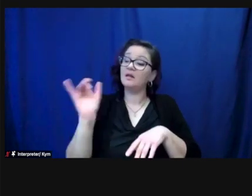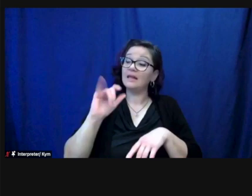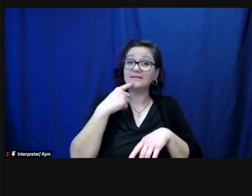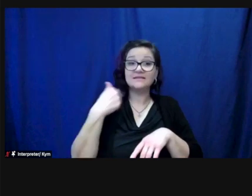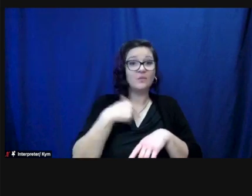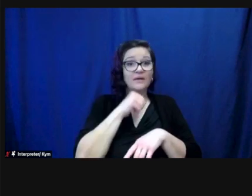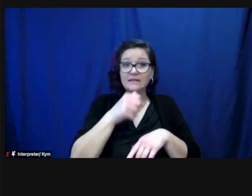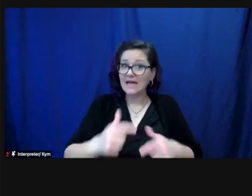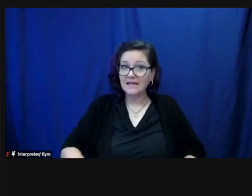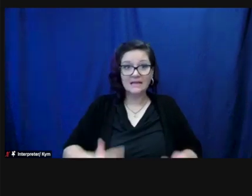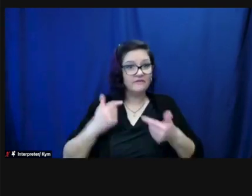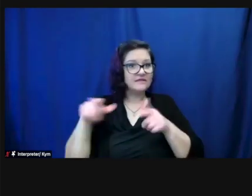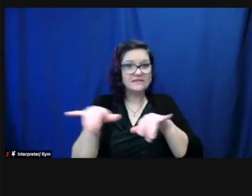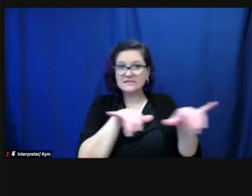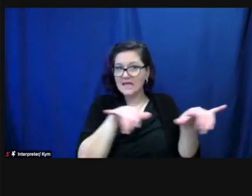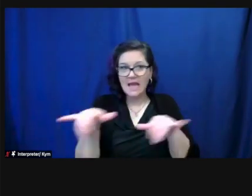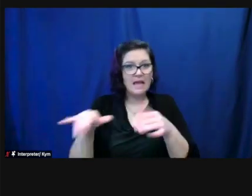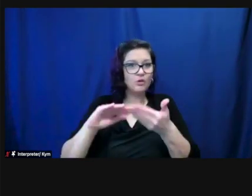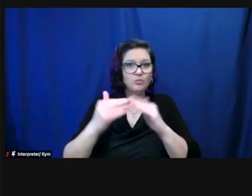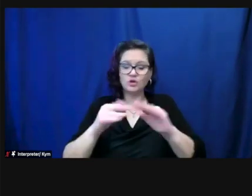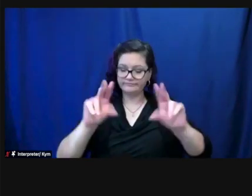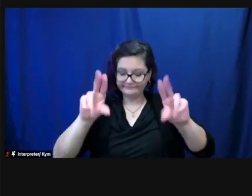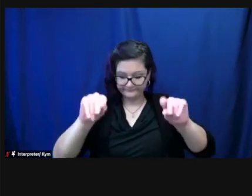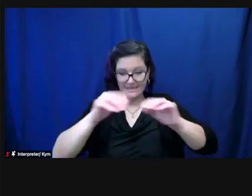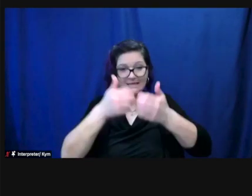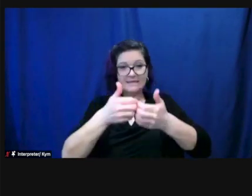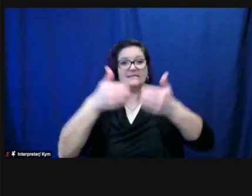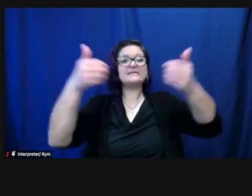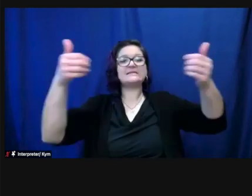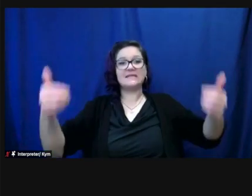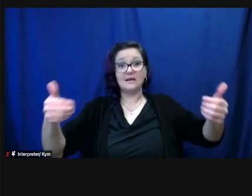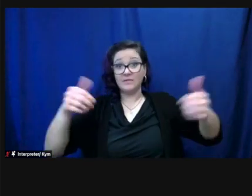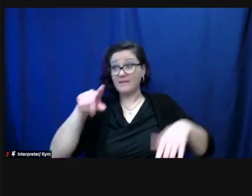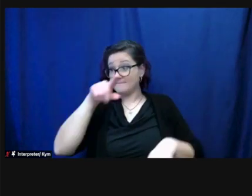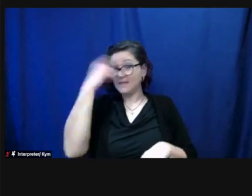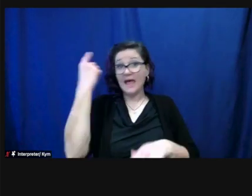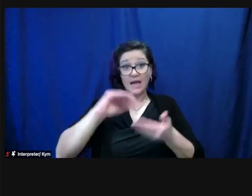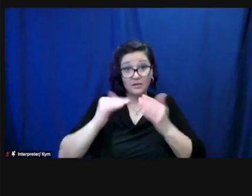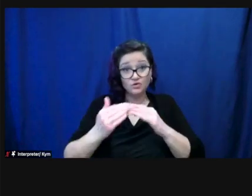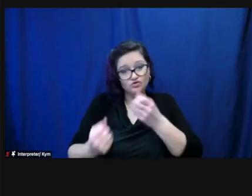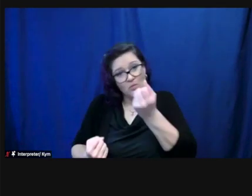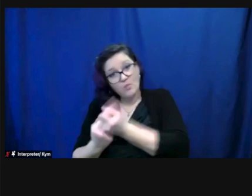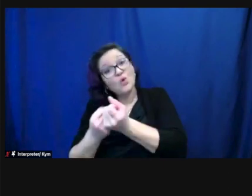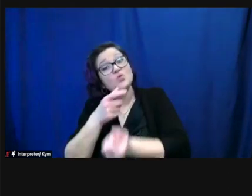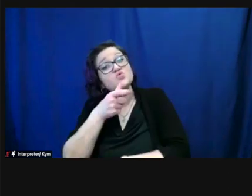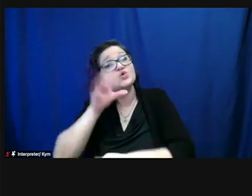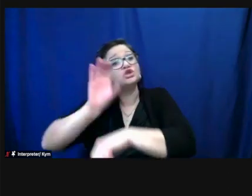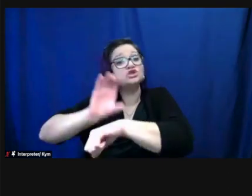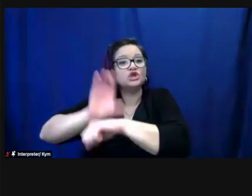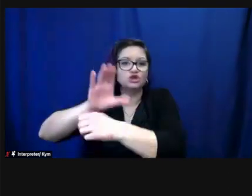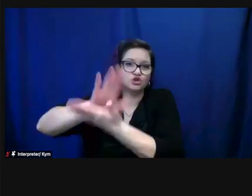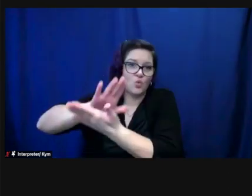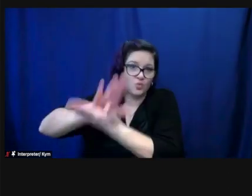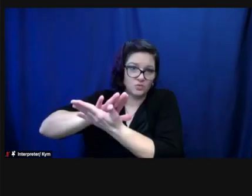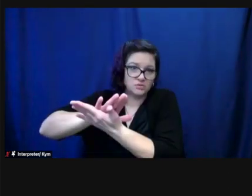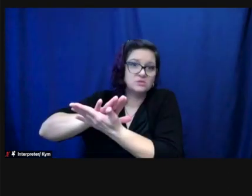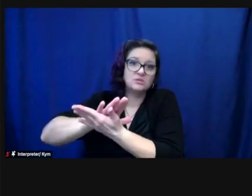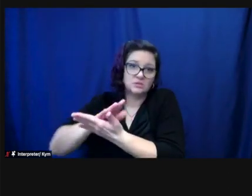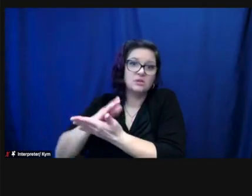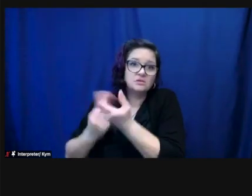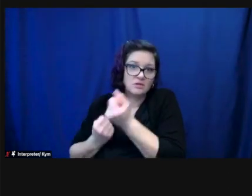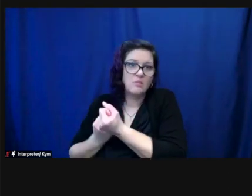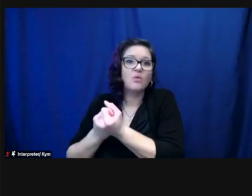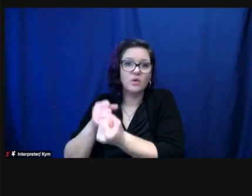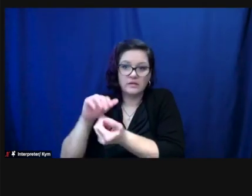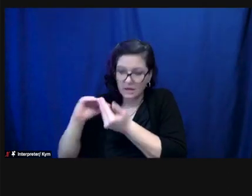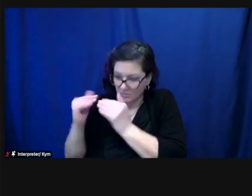same communities. In the black communities, we were supported by our church and our schools. That was what our